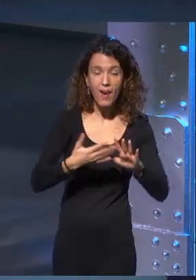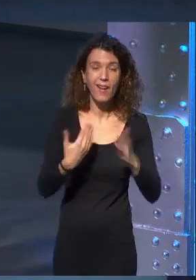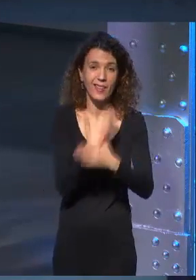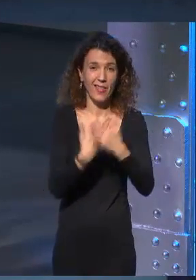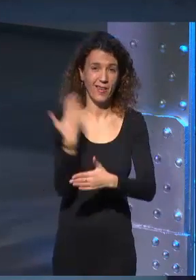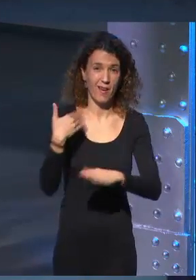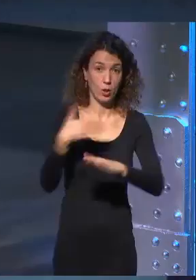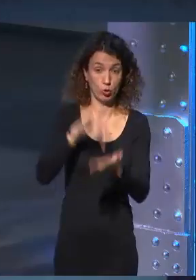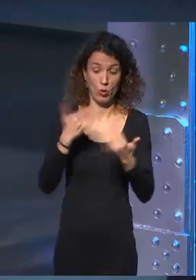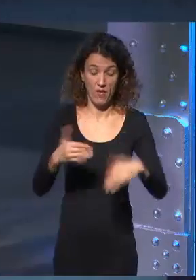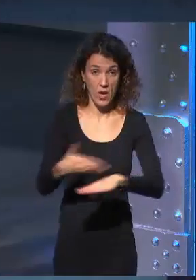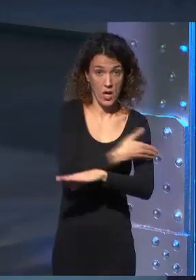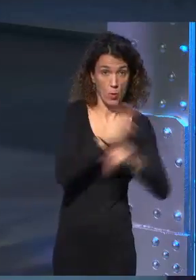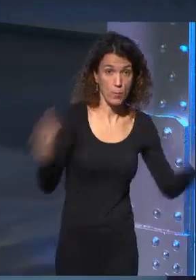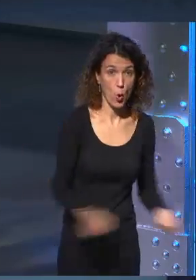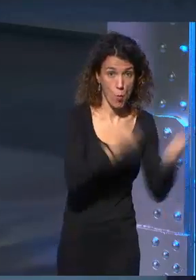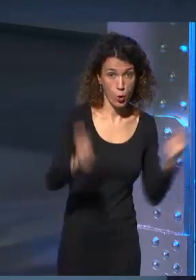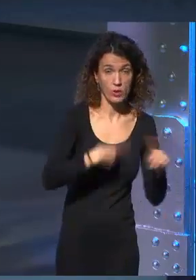you have to do this. You have,